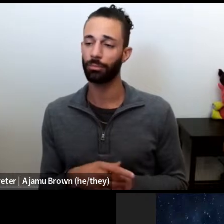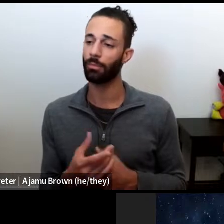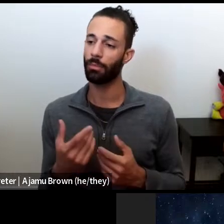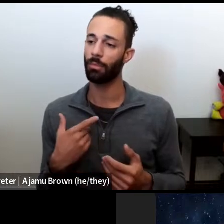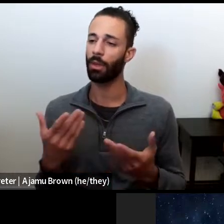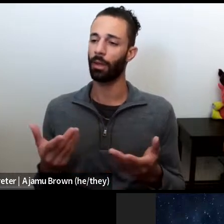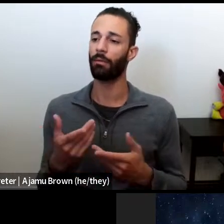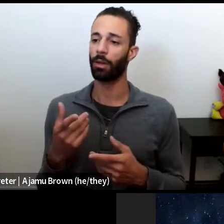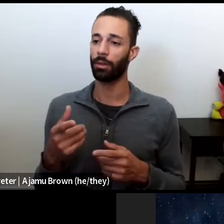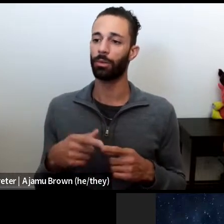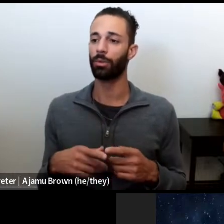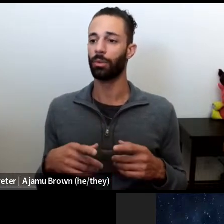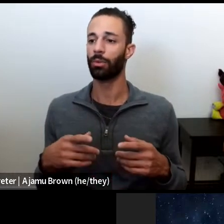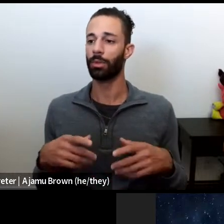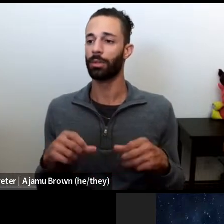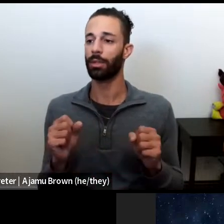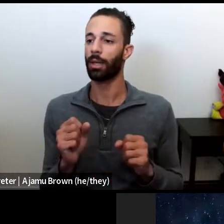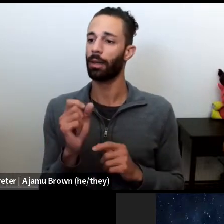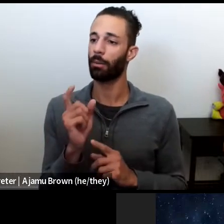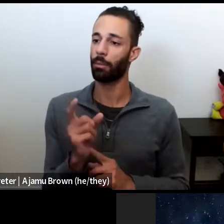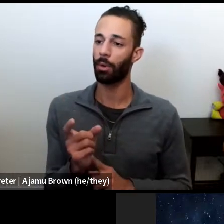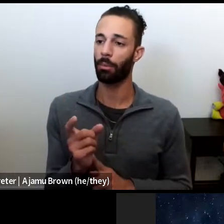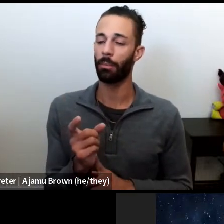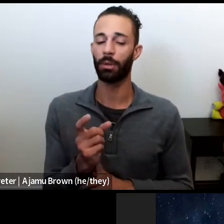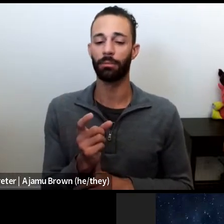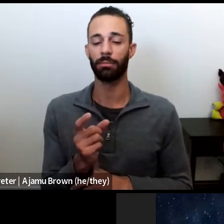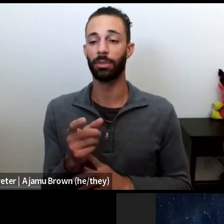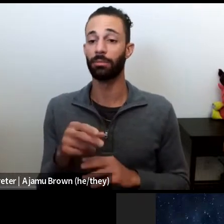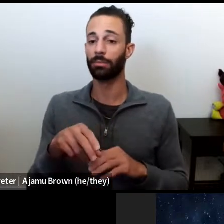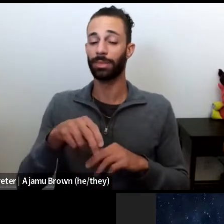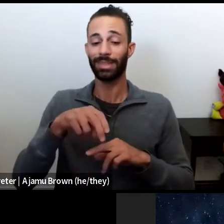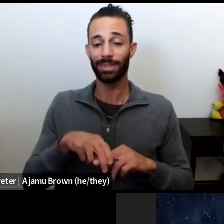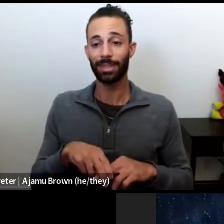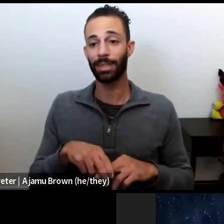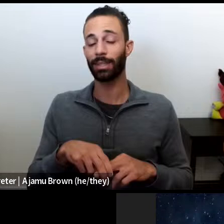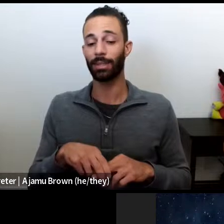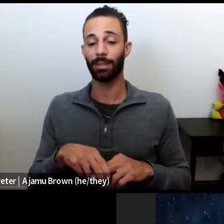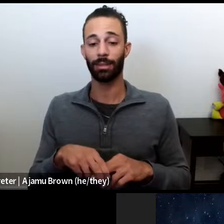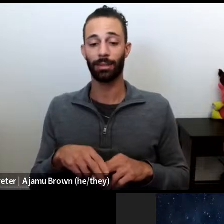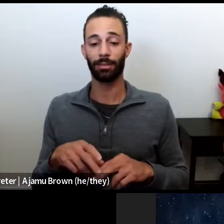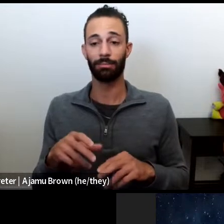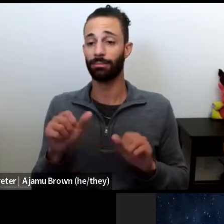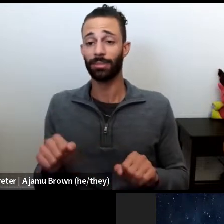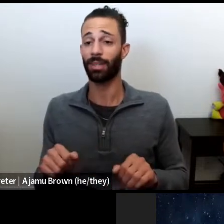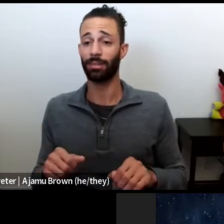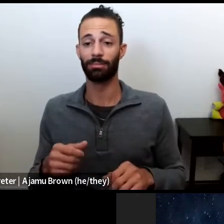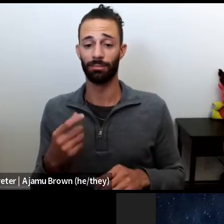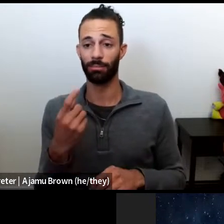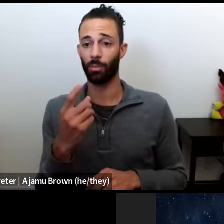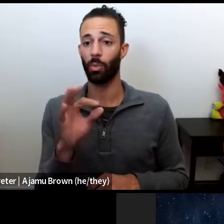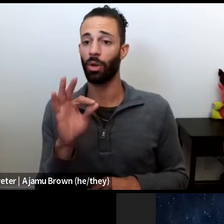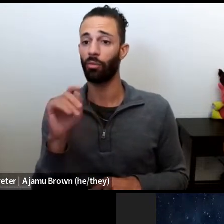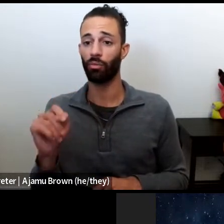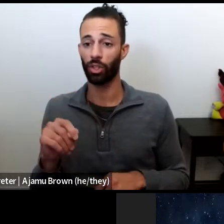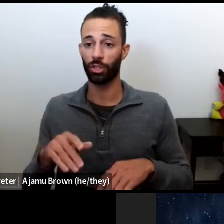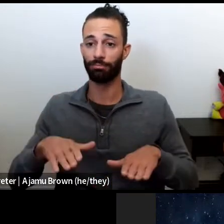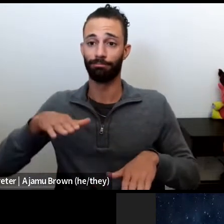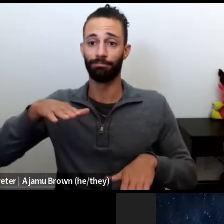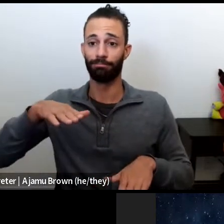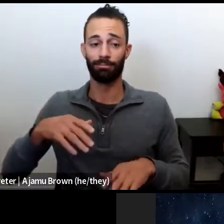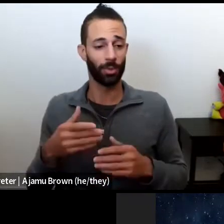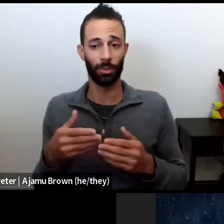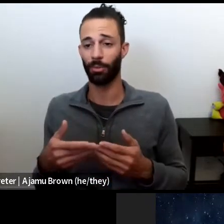If you're sitting or laying, you could be standing on one foot if you like, whatever feels good for you.